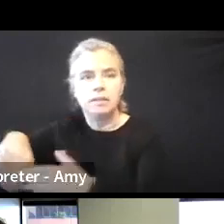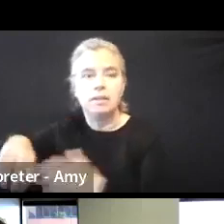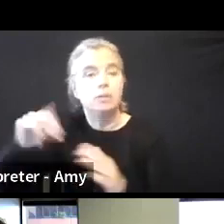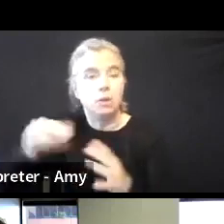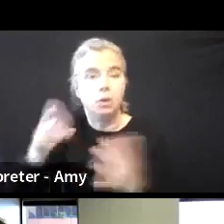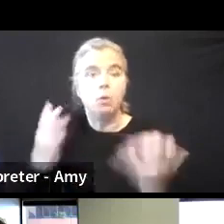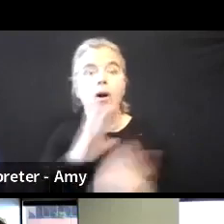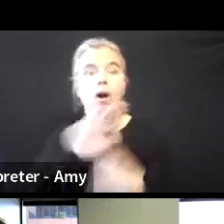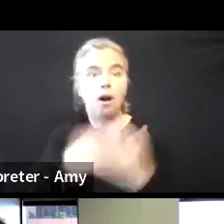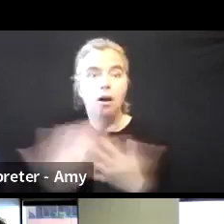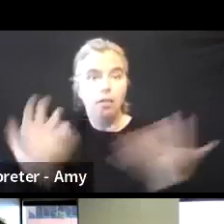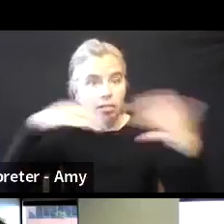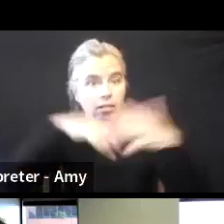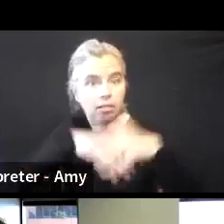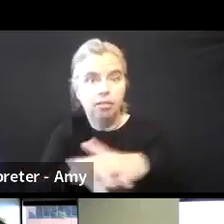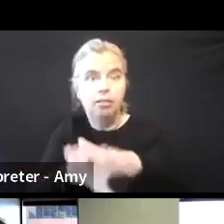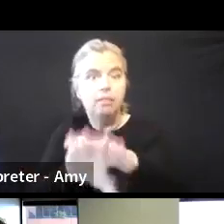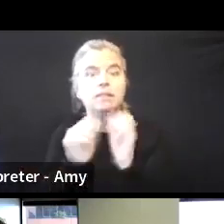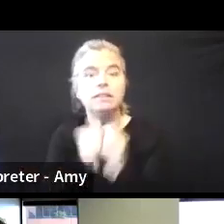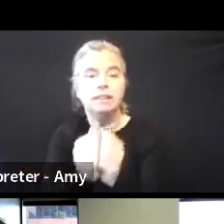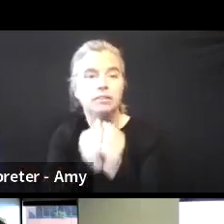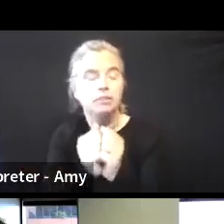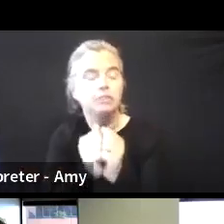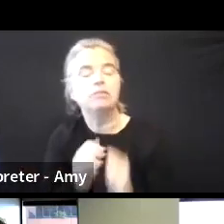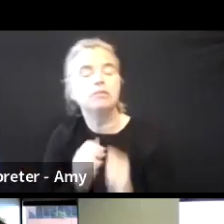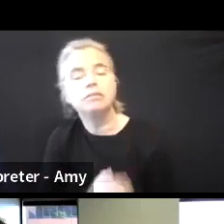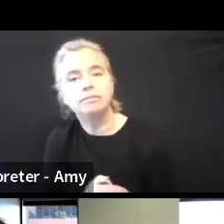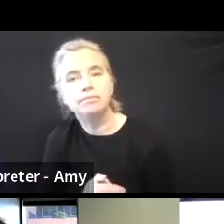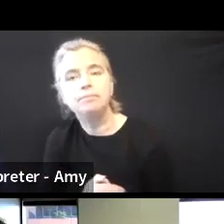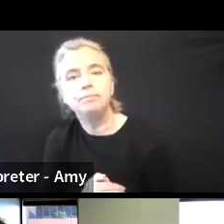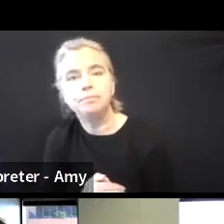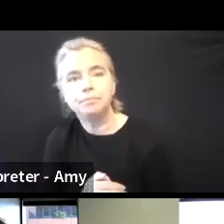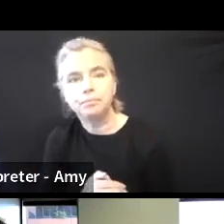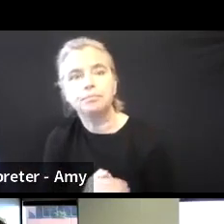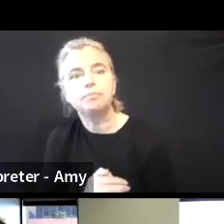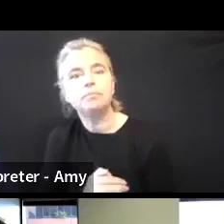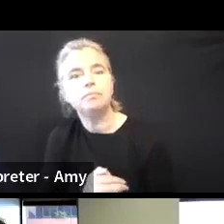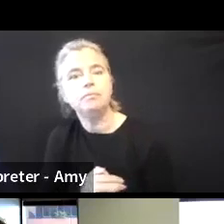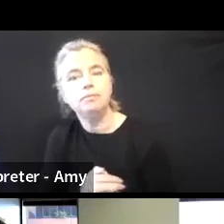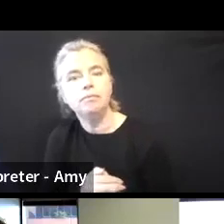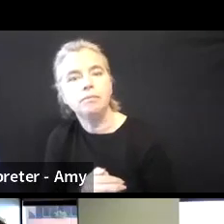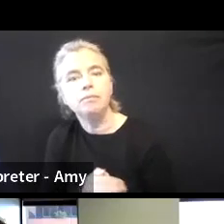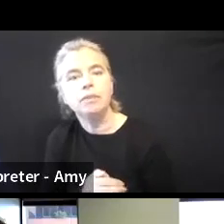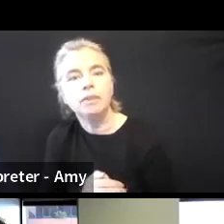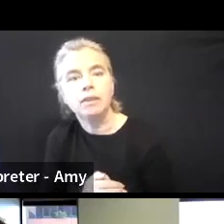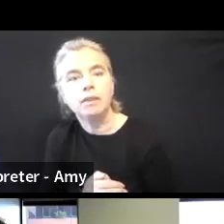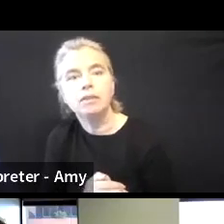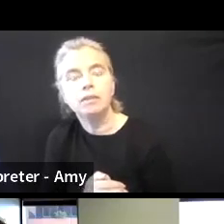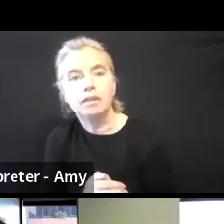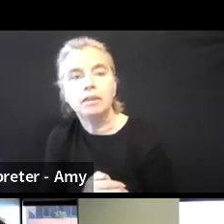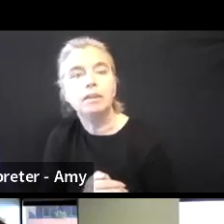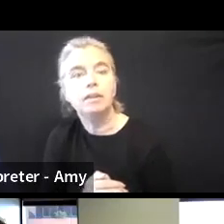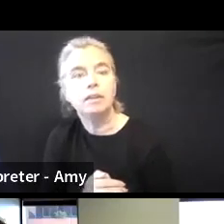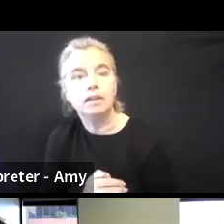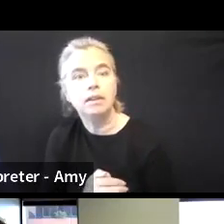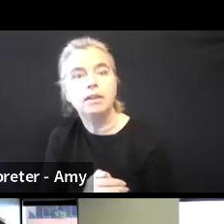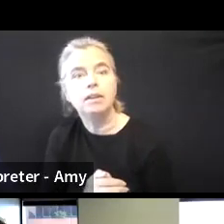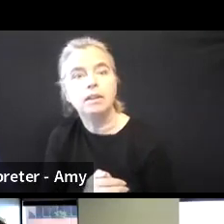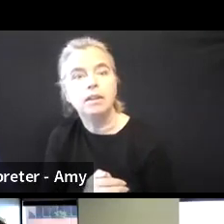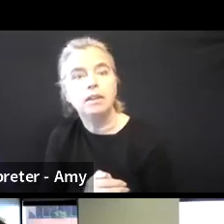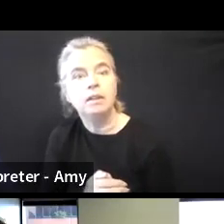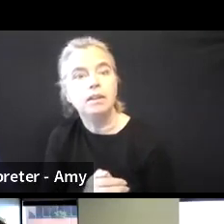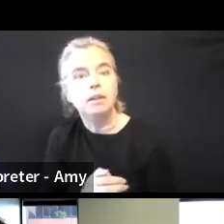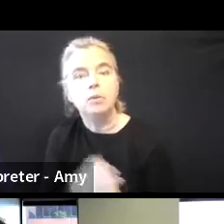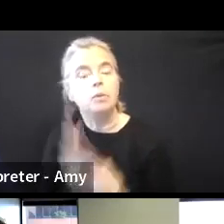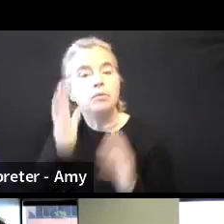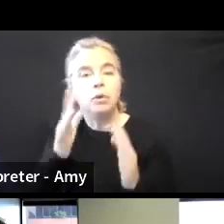way. And we've kind of shook things up a bit, asking, for instance, to have a major, what would be traditionally an engineering